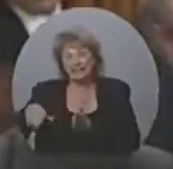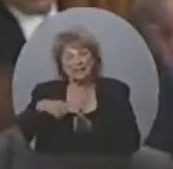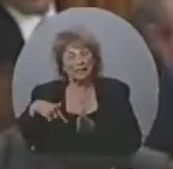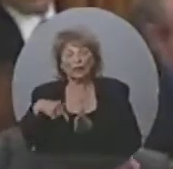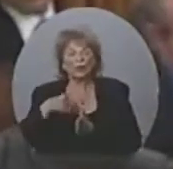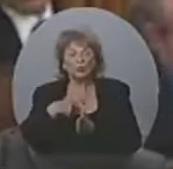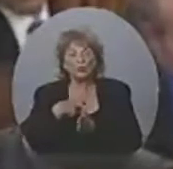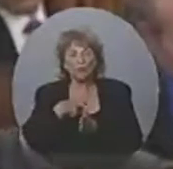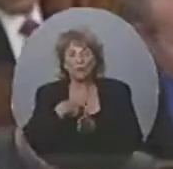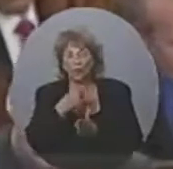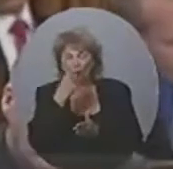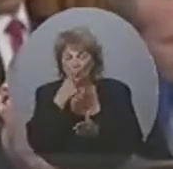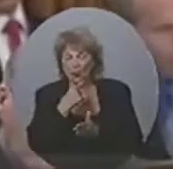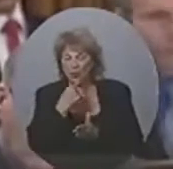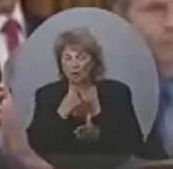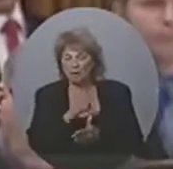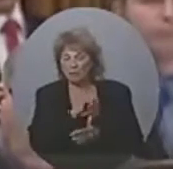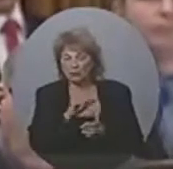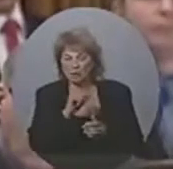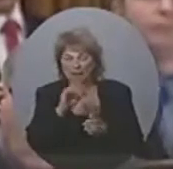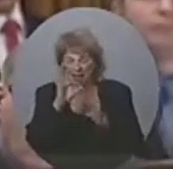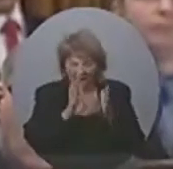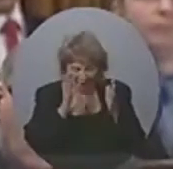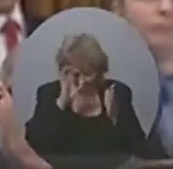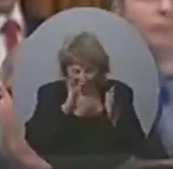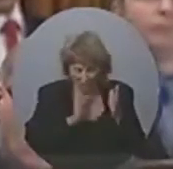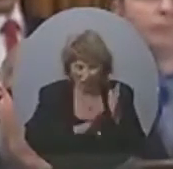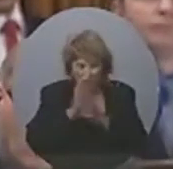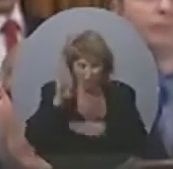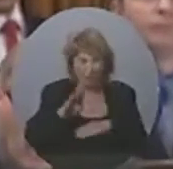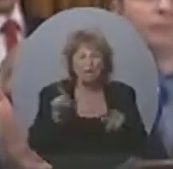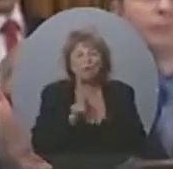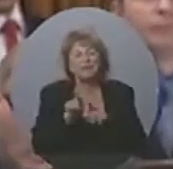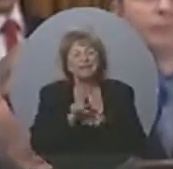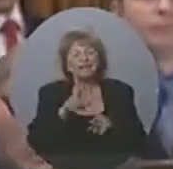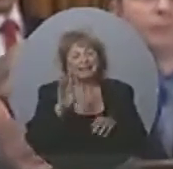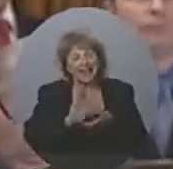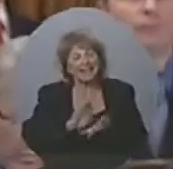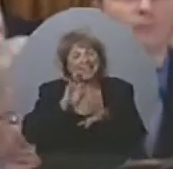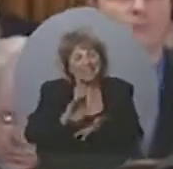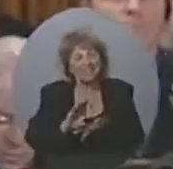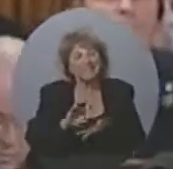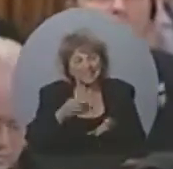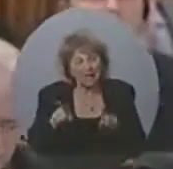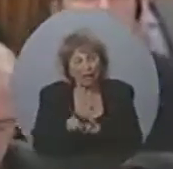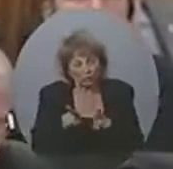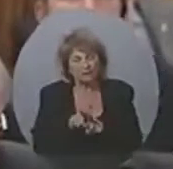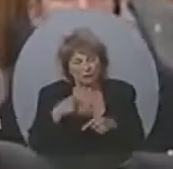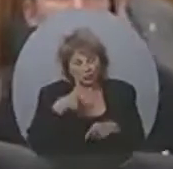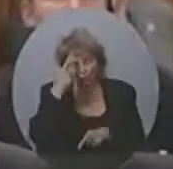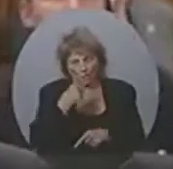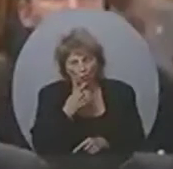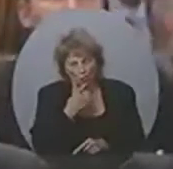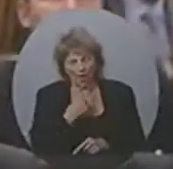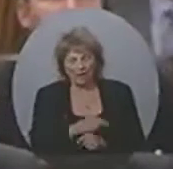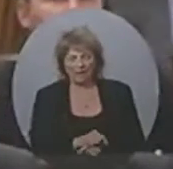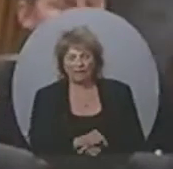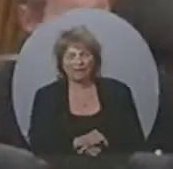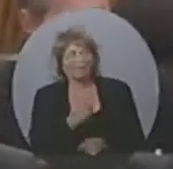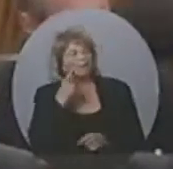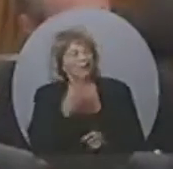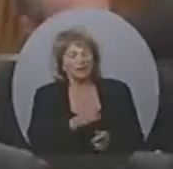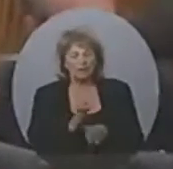policy. On that side of the House, the facts speak for themselves. This government's failed on patent development. They've failed on